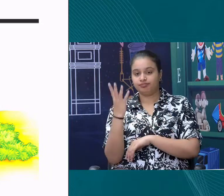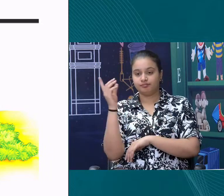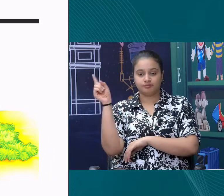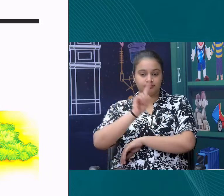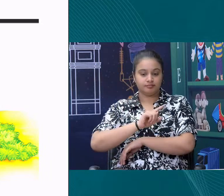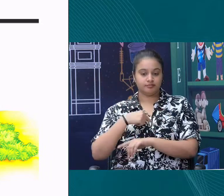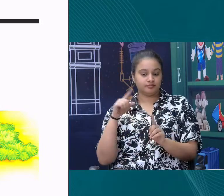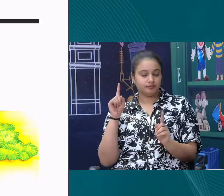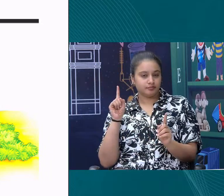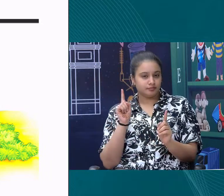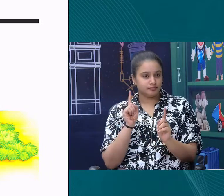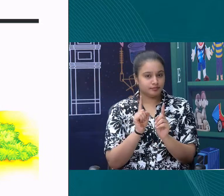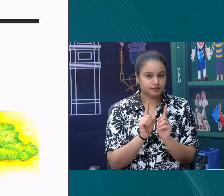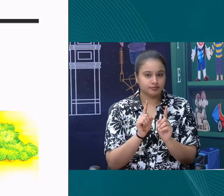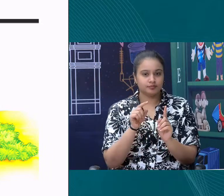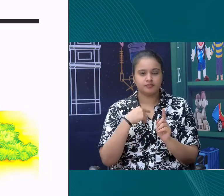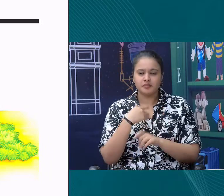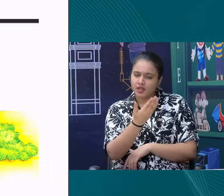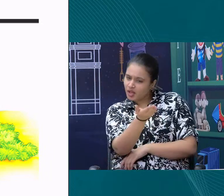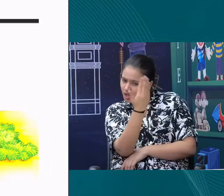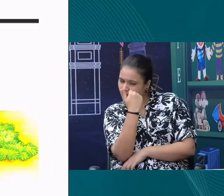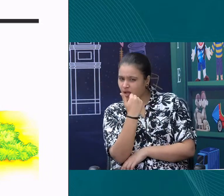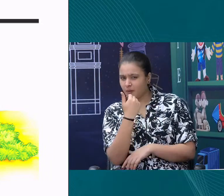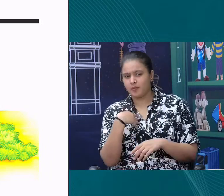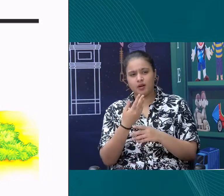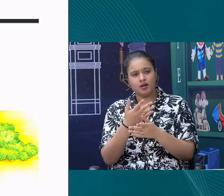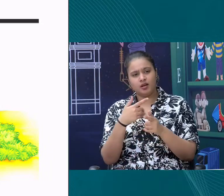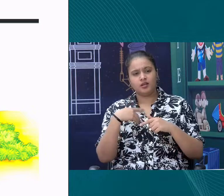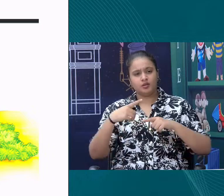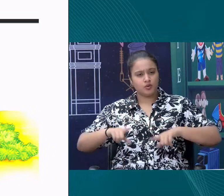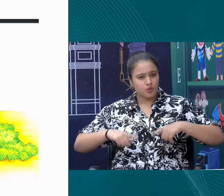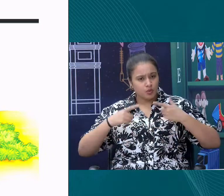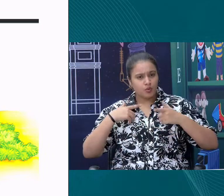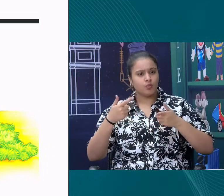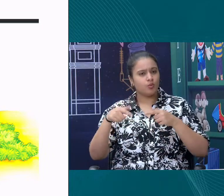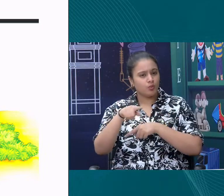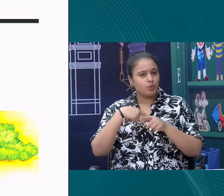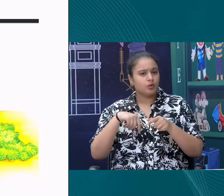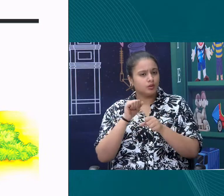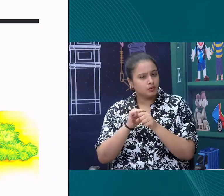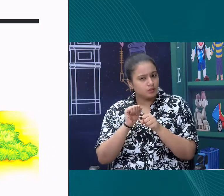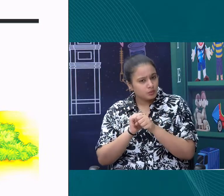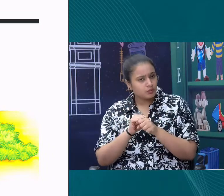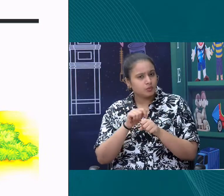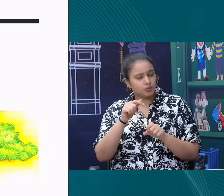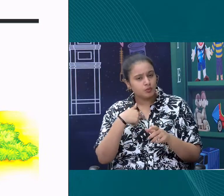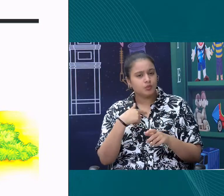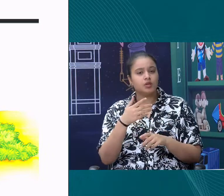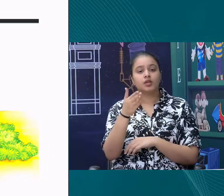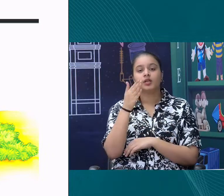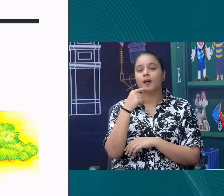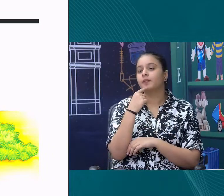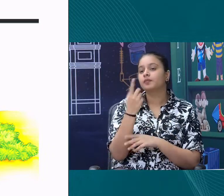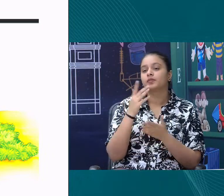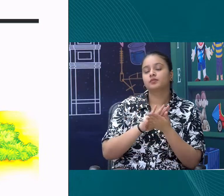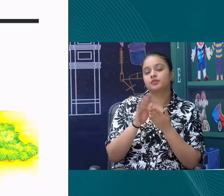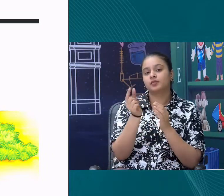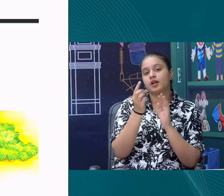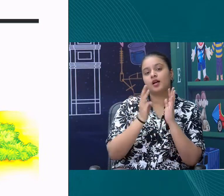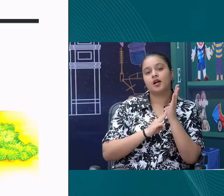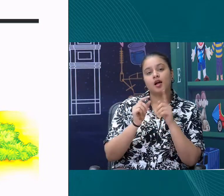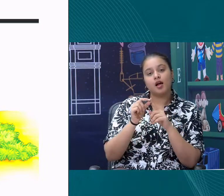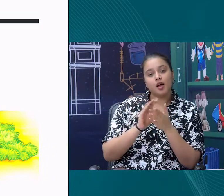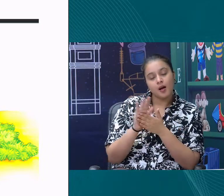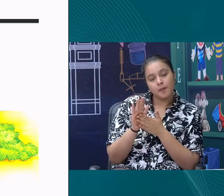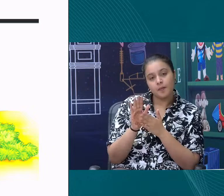said, "Camel, oh camel, come out and trot like the rest of us." "Hump," said the camel, and the horse went